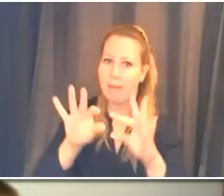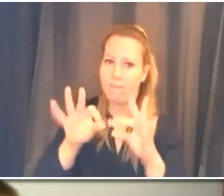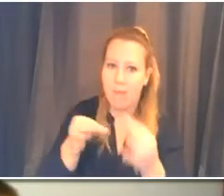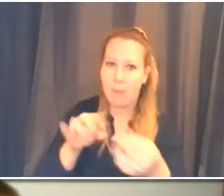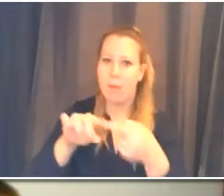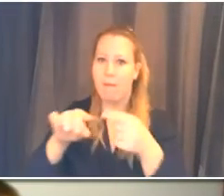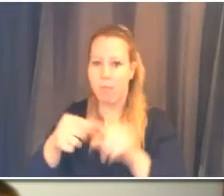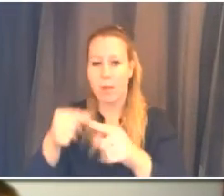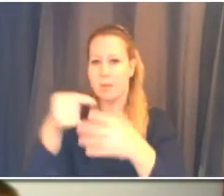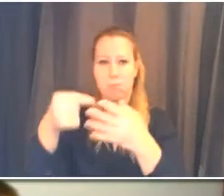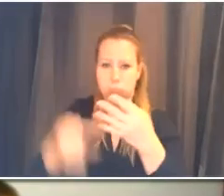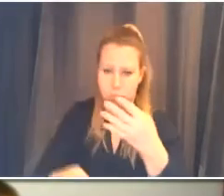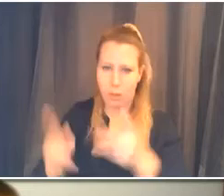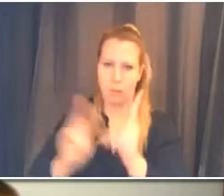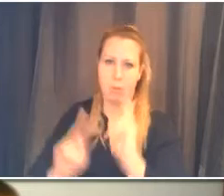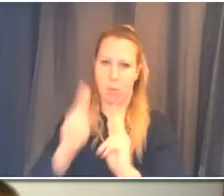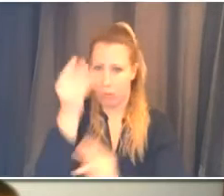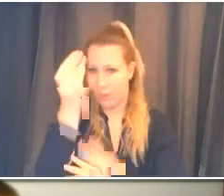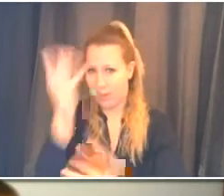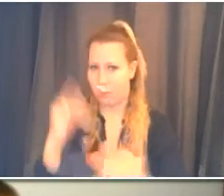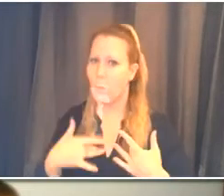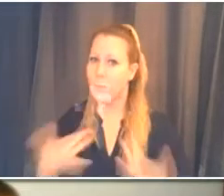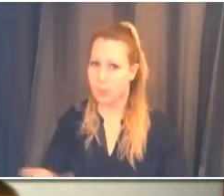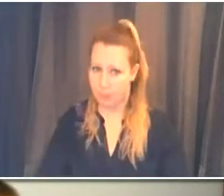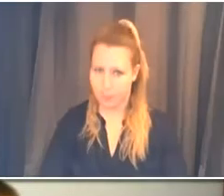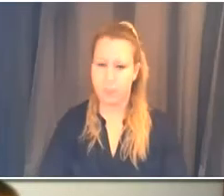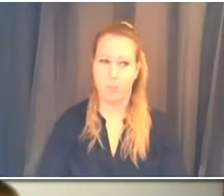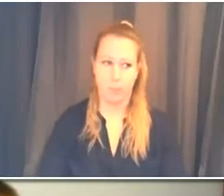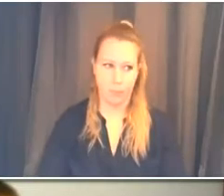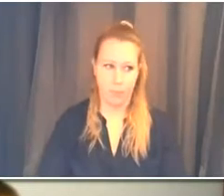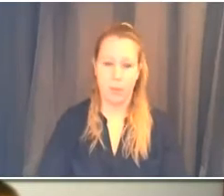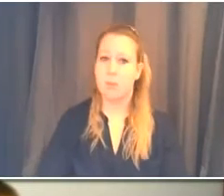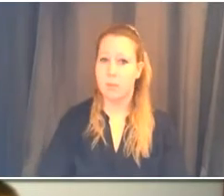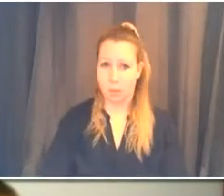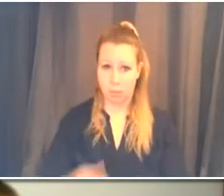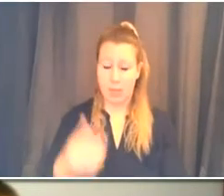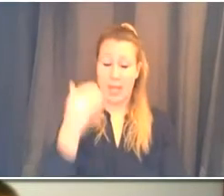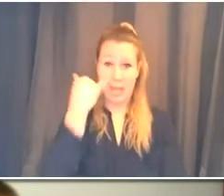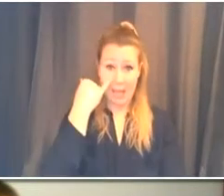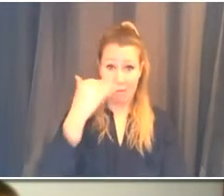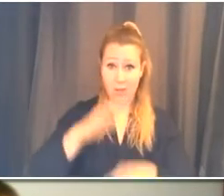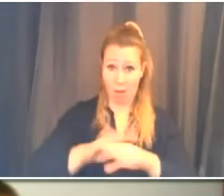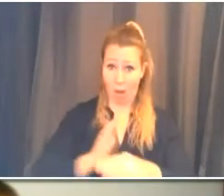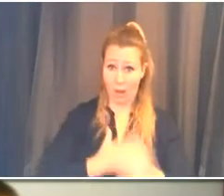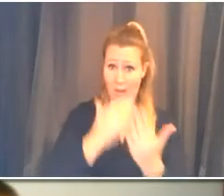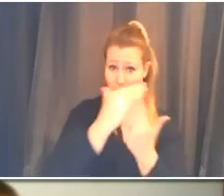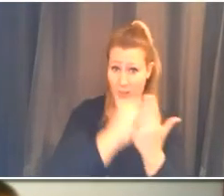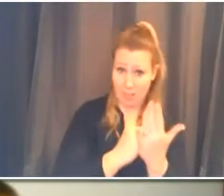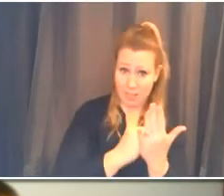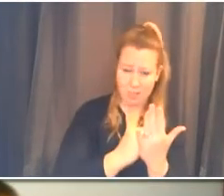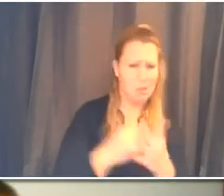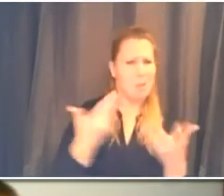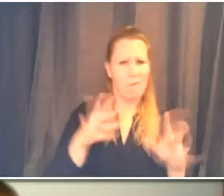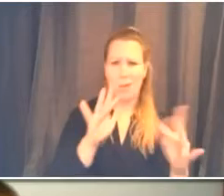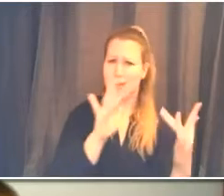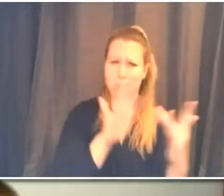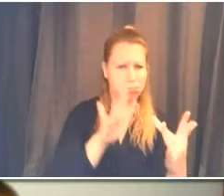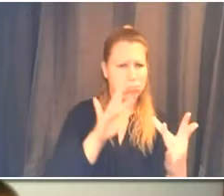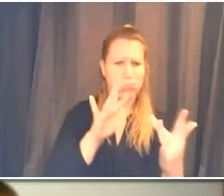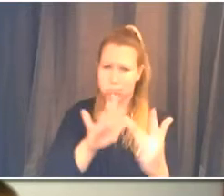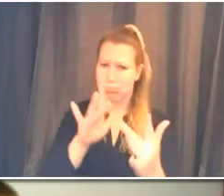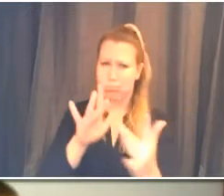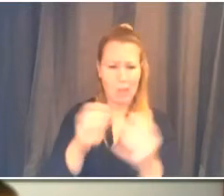BOS which and by the way they work hand inand the seaps and the dvos because they're in the same office together they have a very